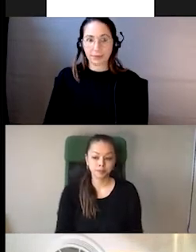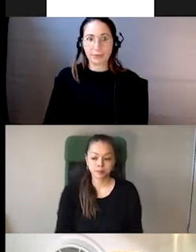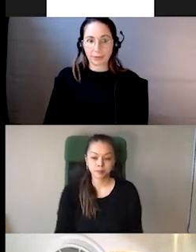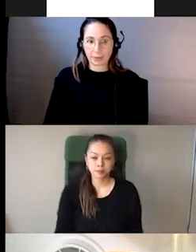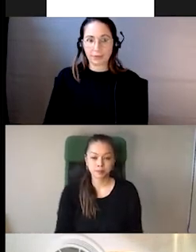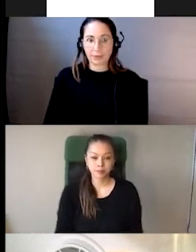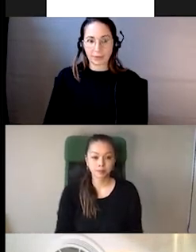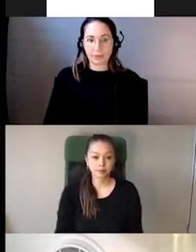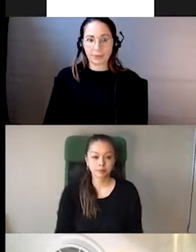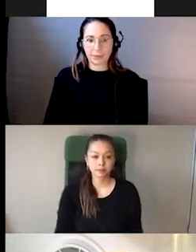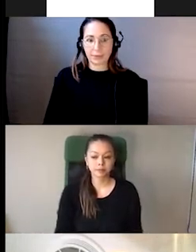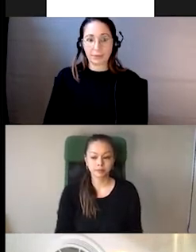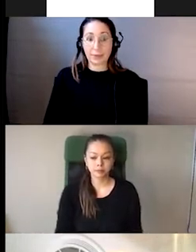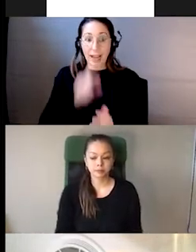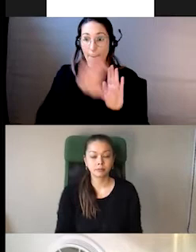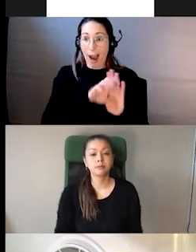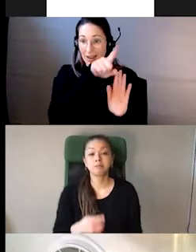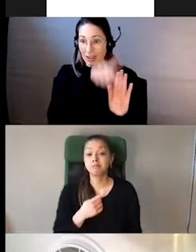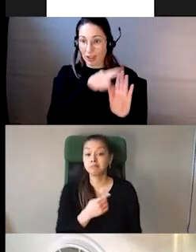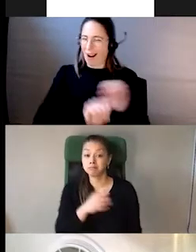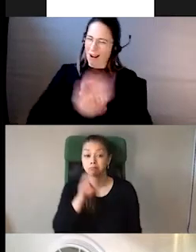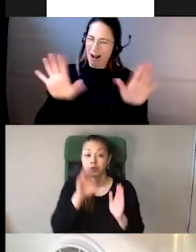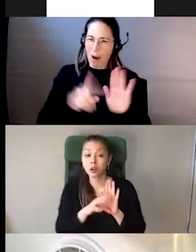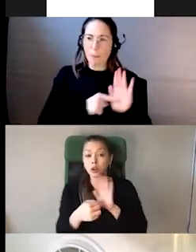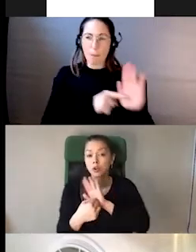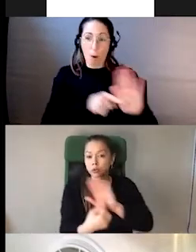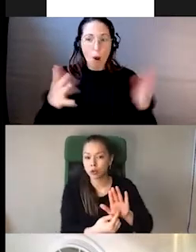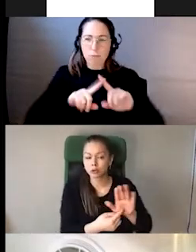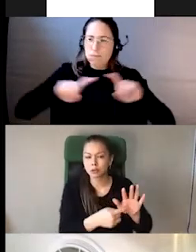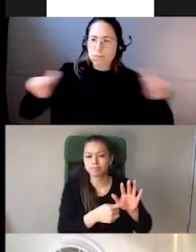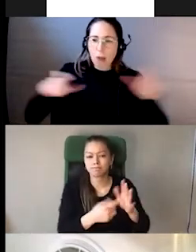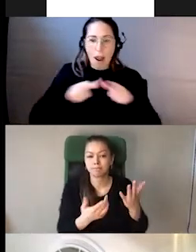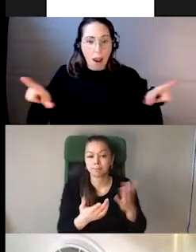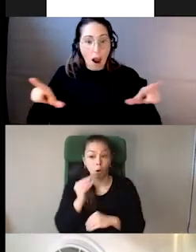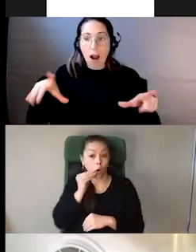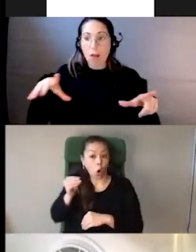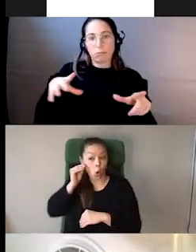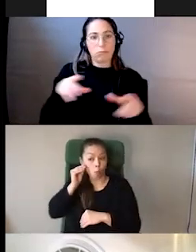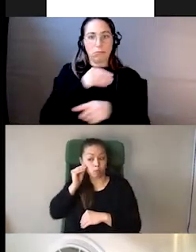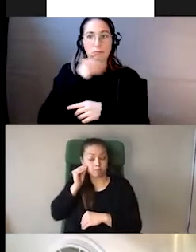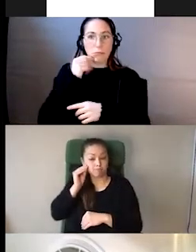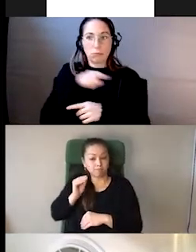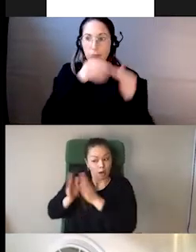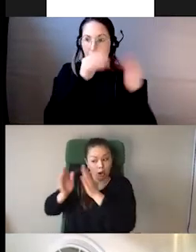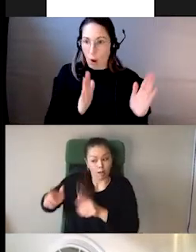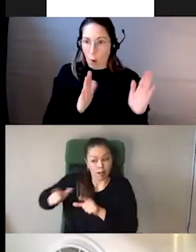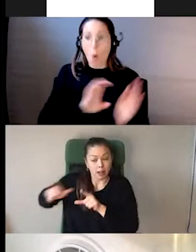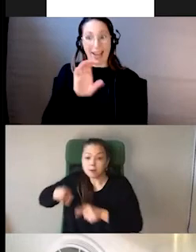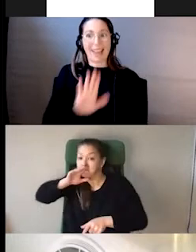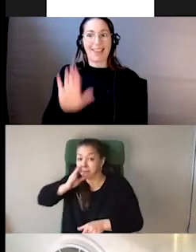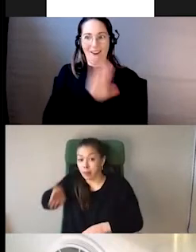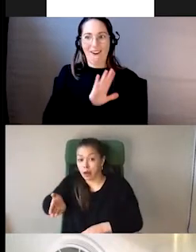This image illustrates clearly the different languages that are spoken at home in Canada. So the biggest